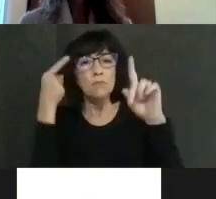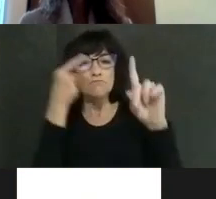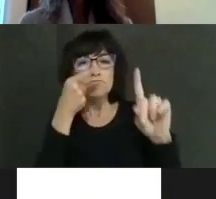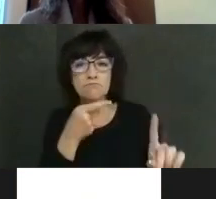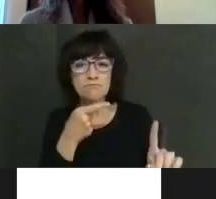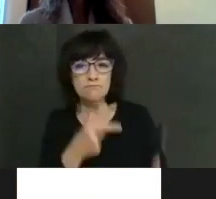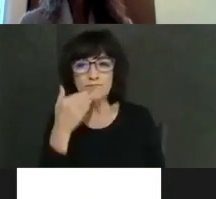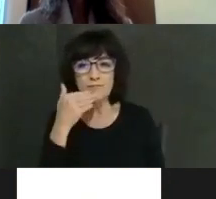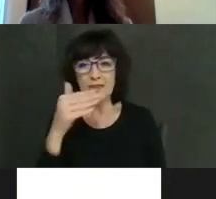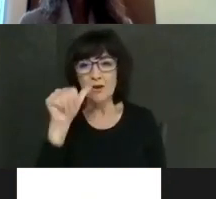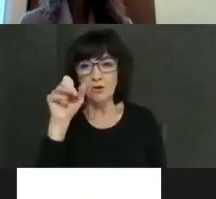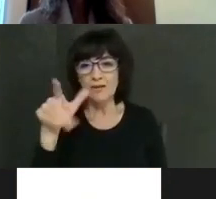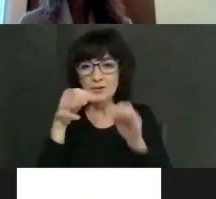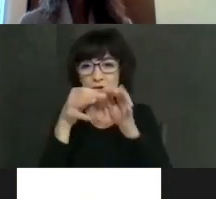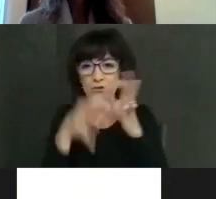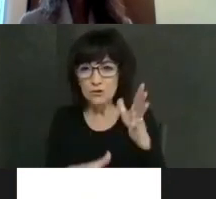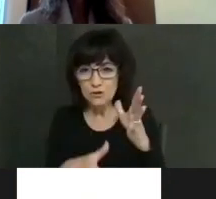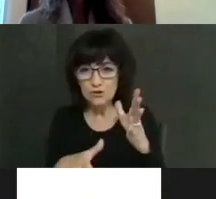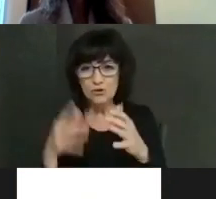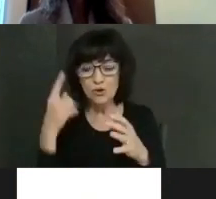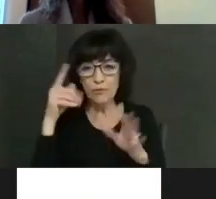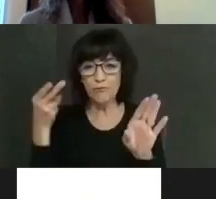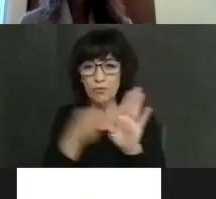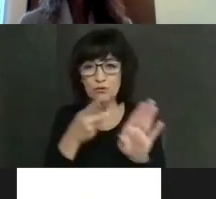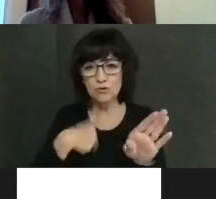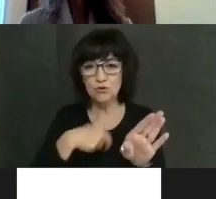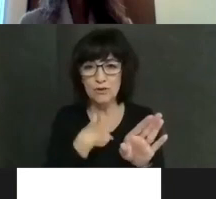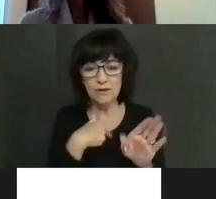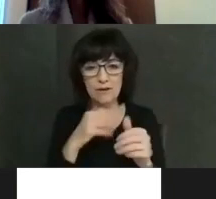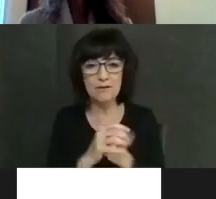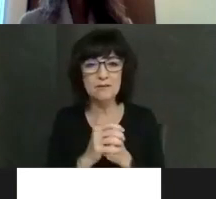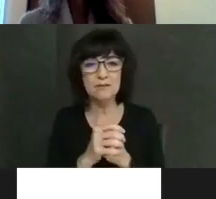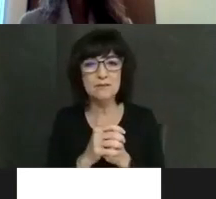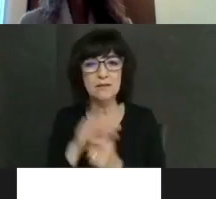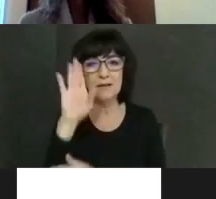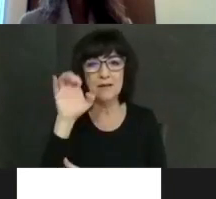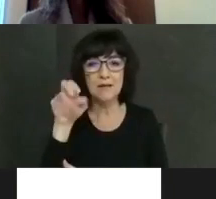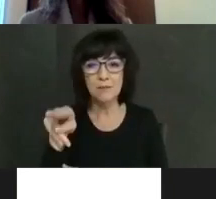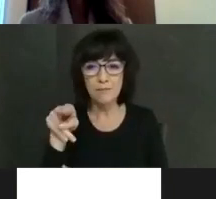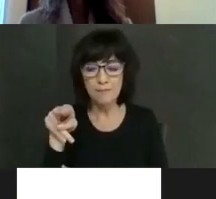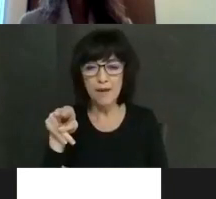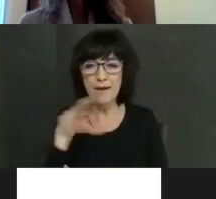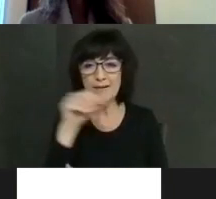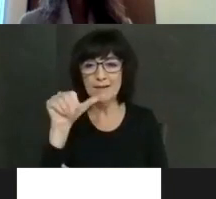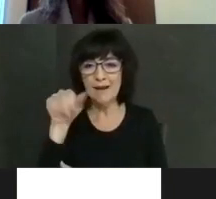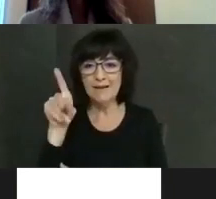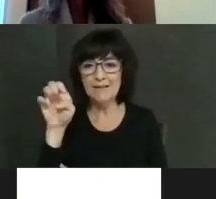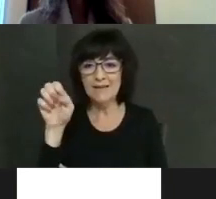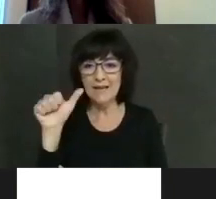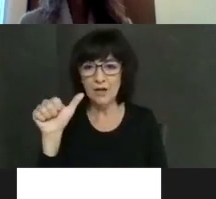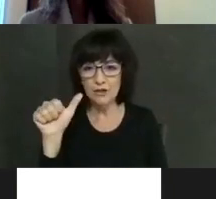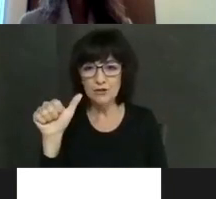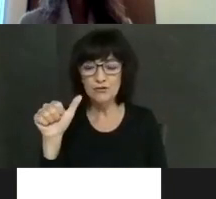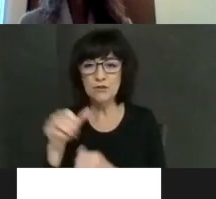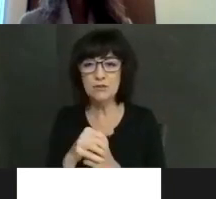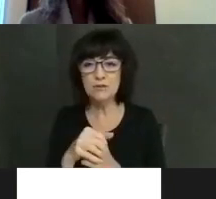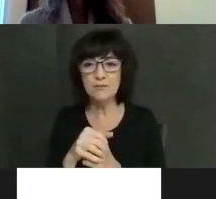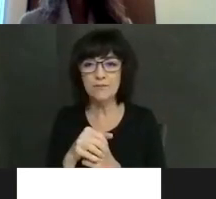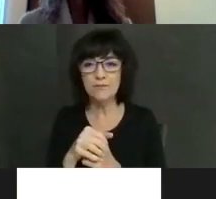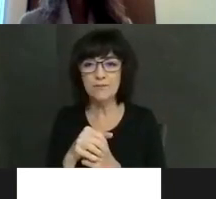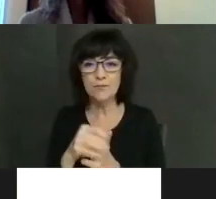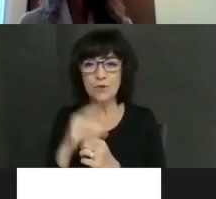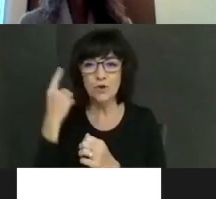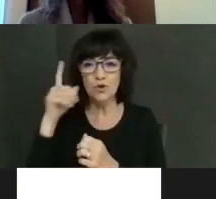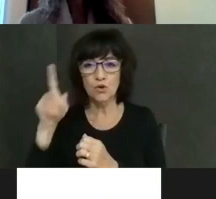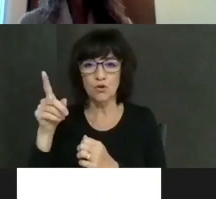ASL interpreter, Pamela Adokio, for joining us. I want to thank Ben and Andrea for leading